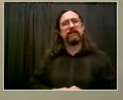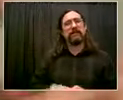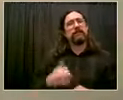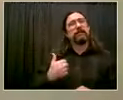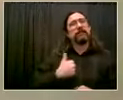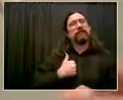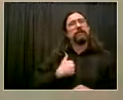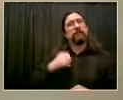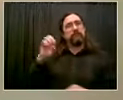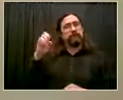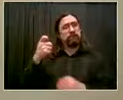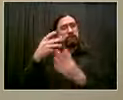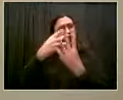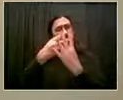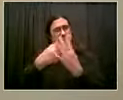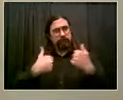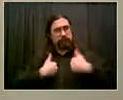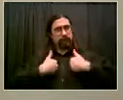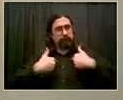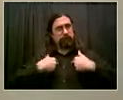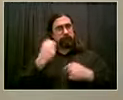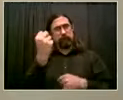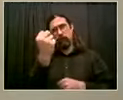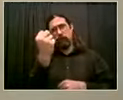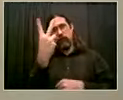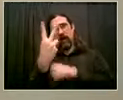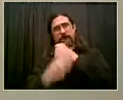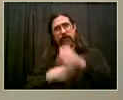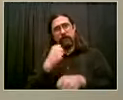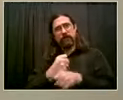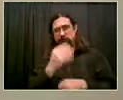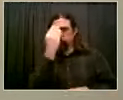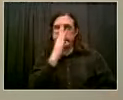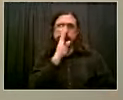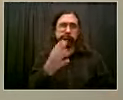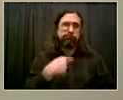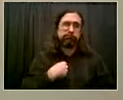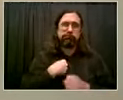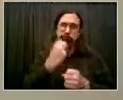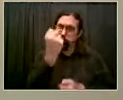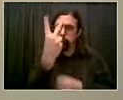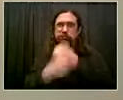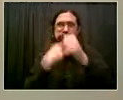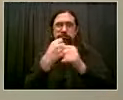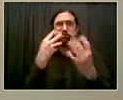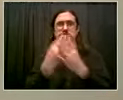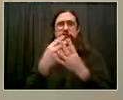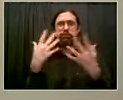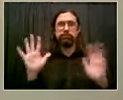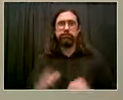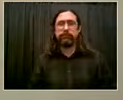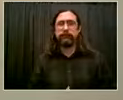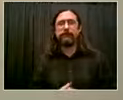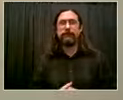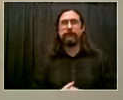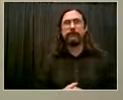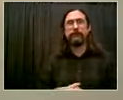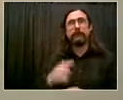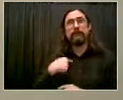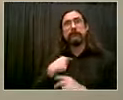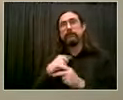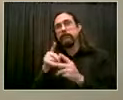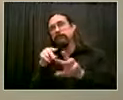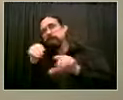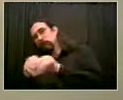You know, during that process, one wakes up and one begins to realize how do we come back and really restore and help the communities we